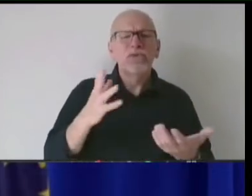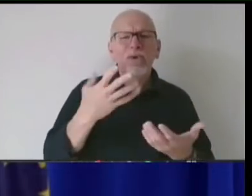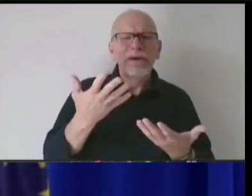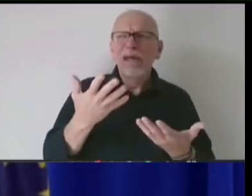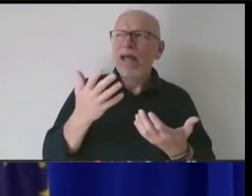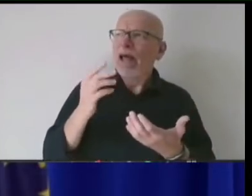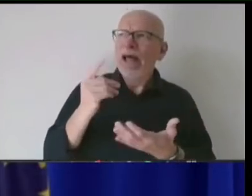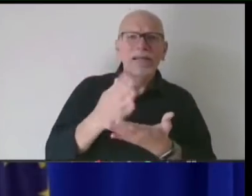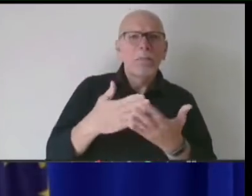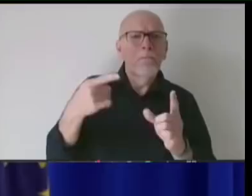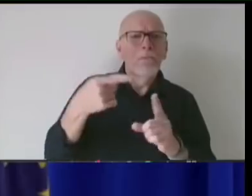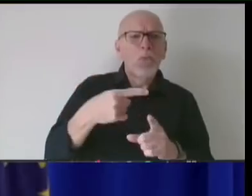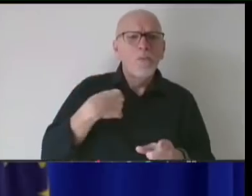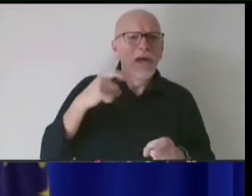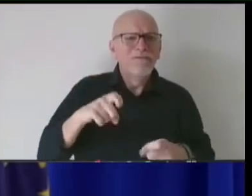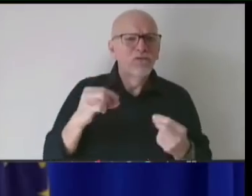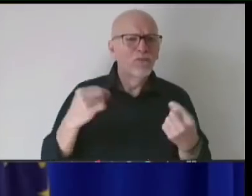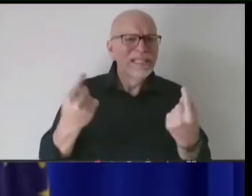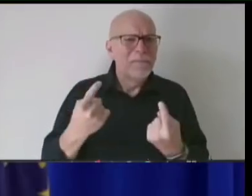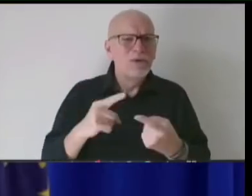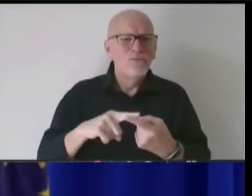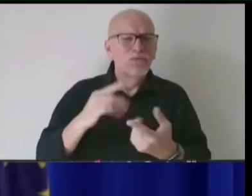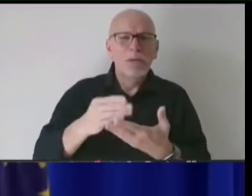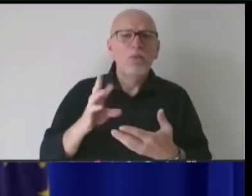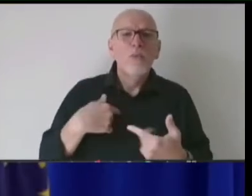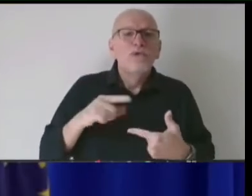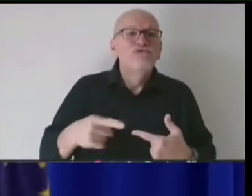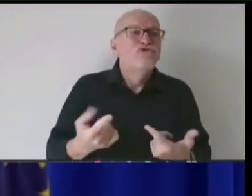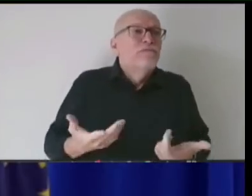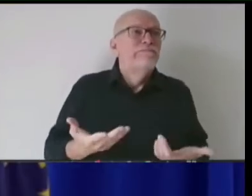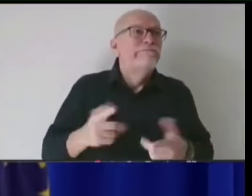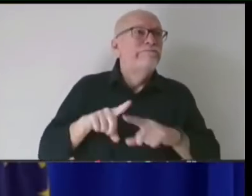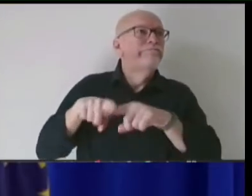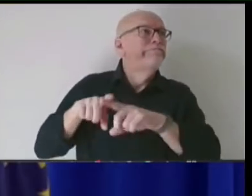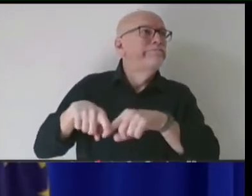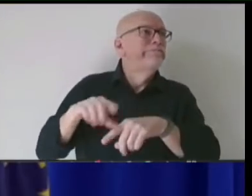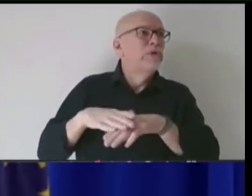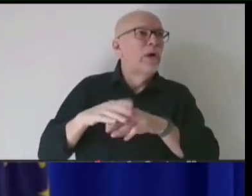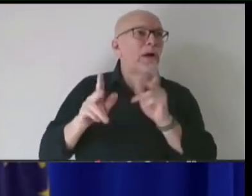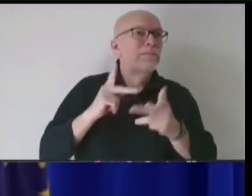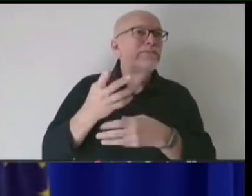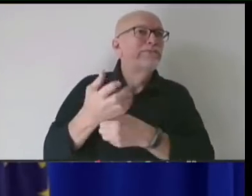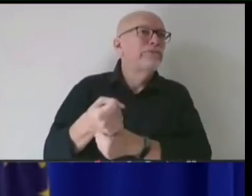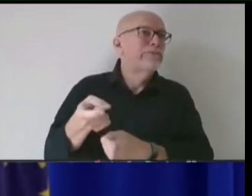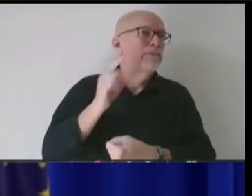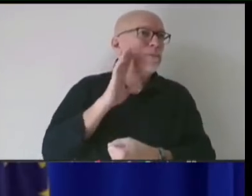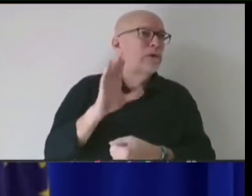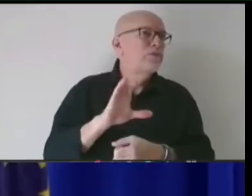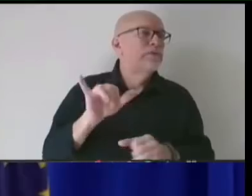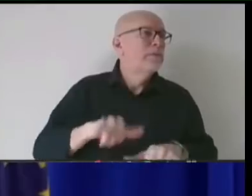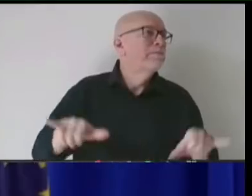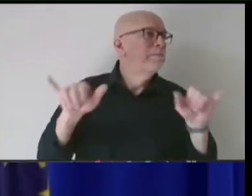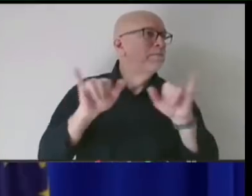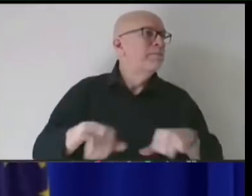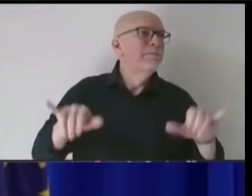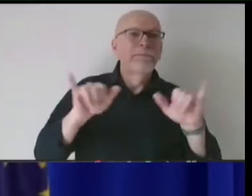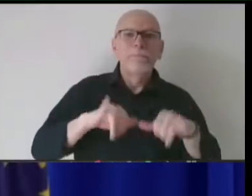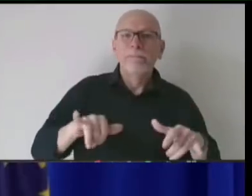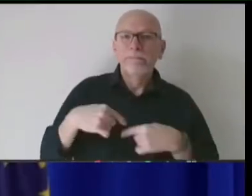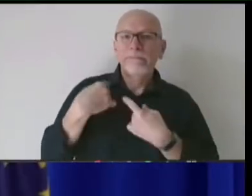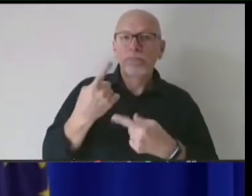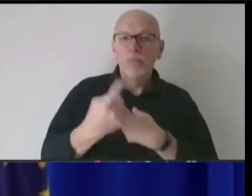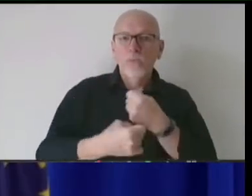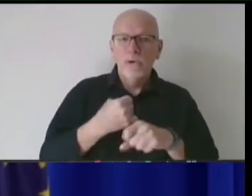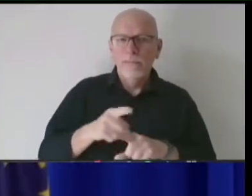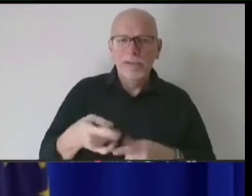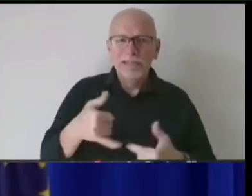has to do something to stop it, or do we just rely on individuals to do the same things we've been asking them to do for a year that they're not